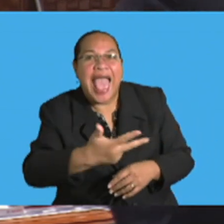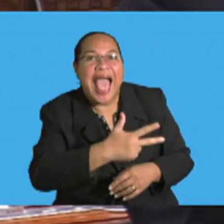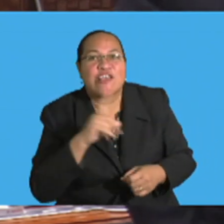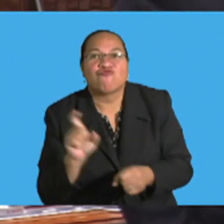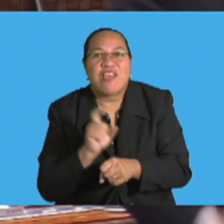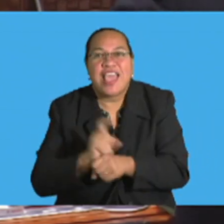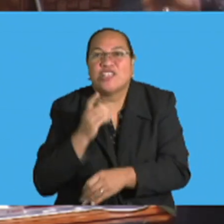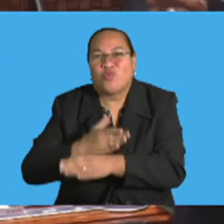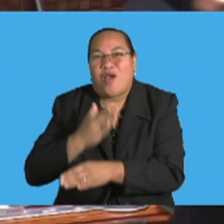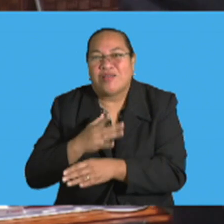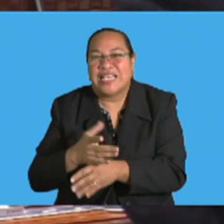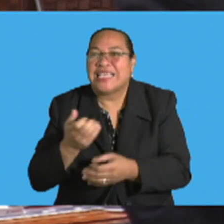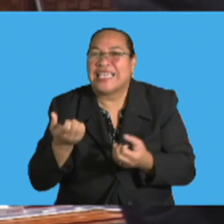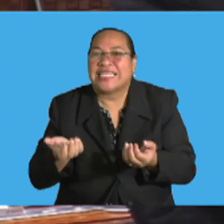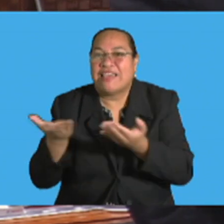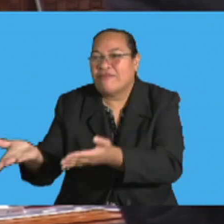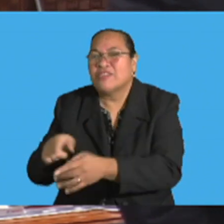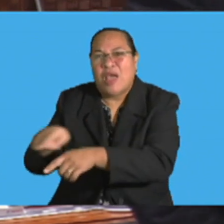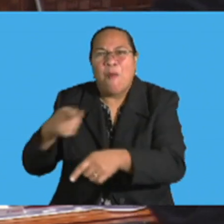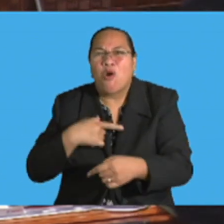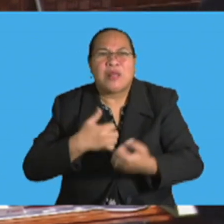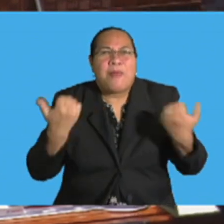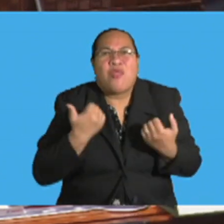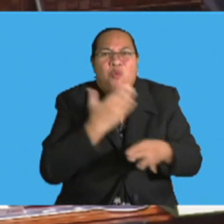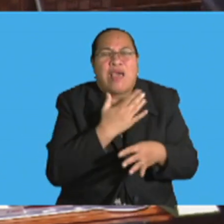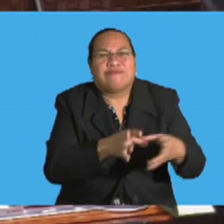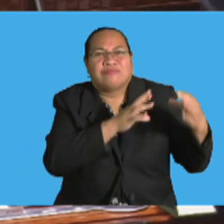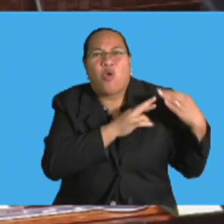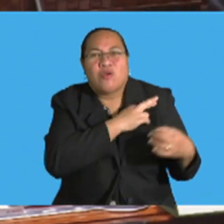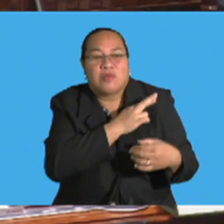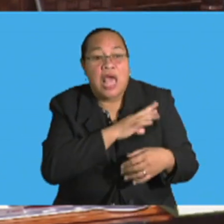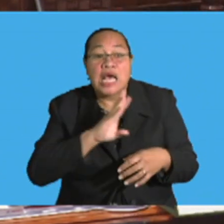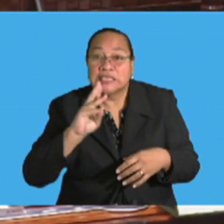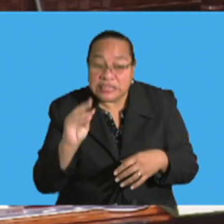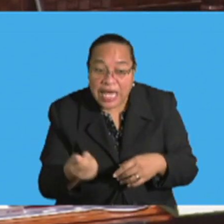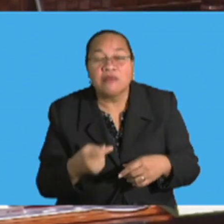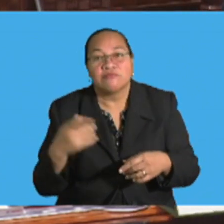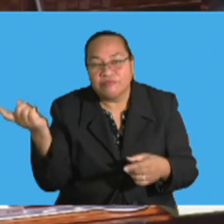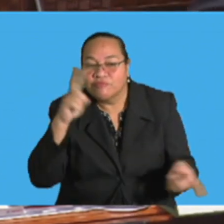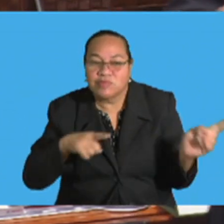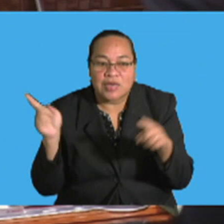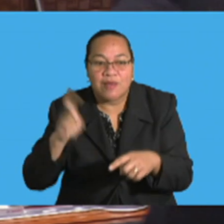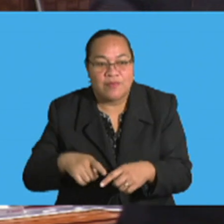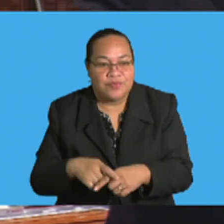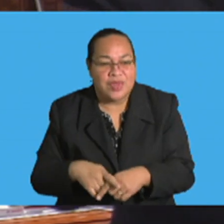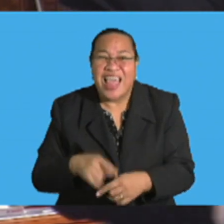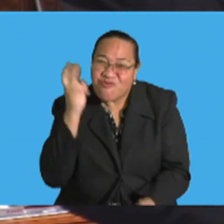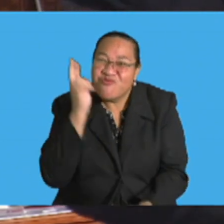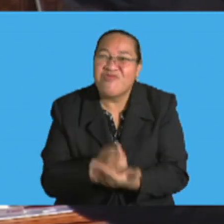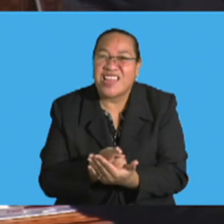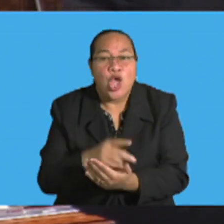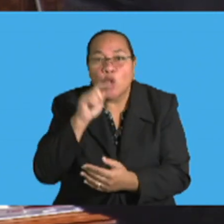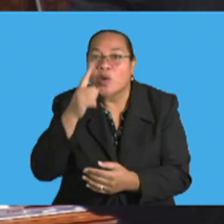jobs. Some of the people at ATS who are the good workers may actually go across. The reality is that you don't hold on